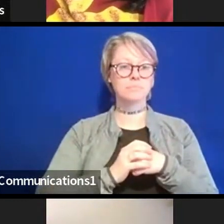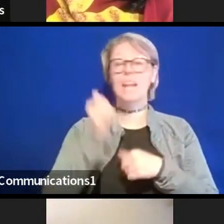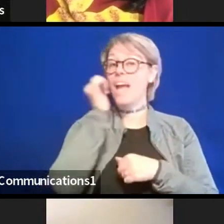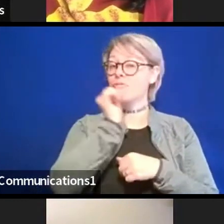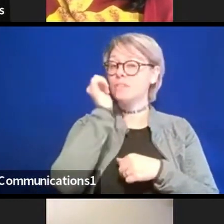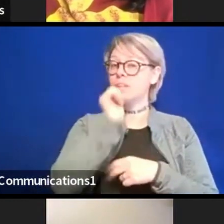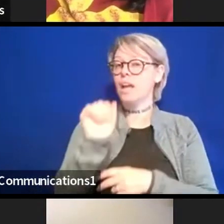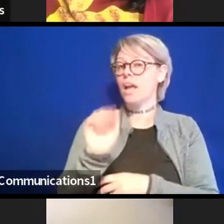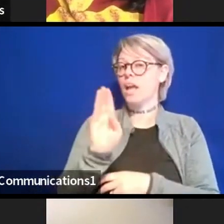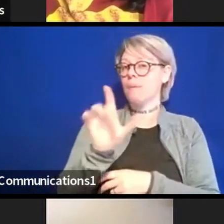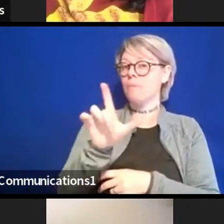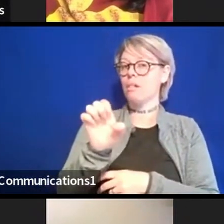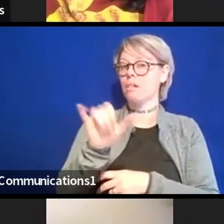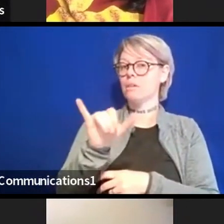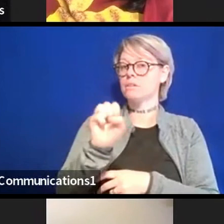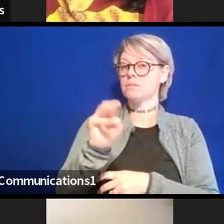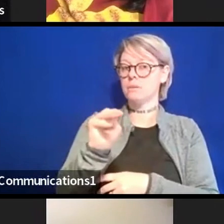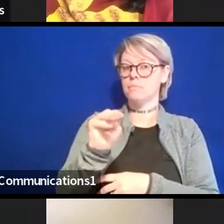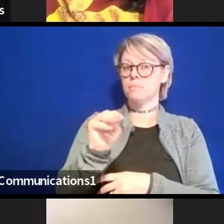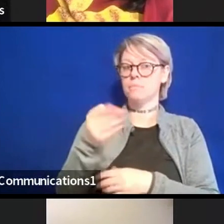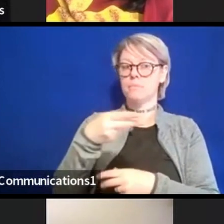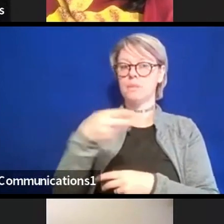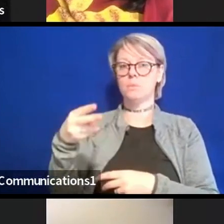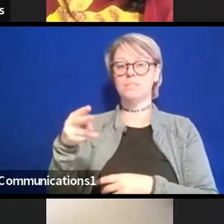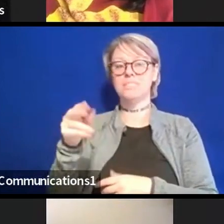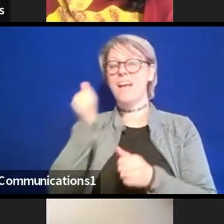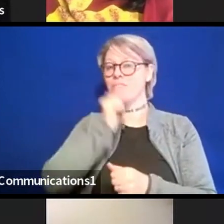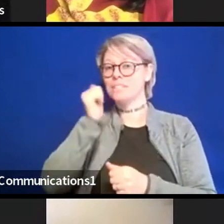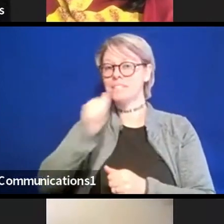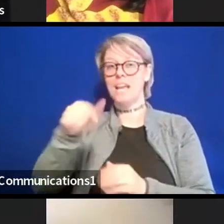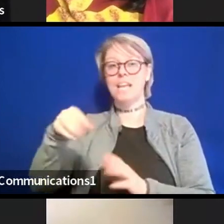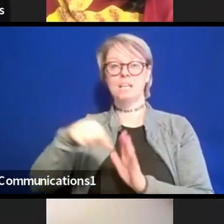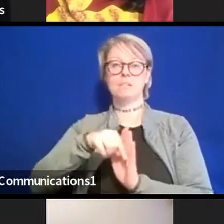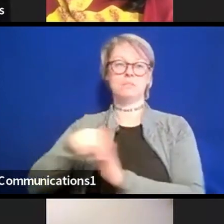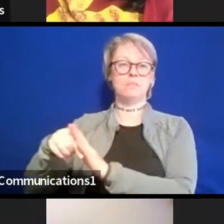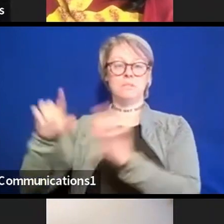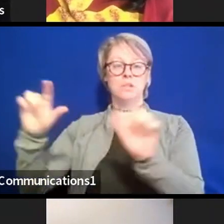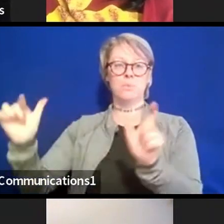ableism equals everyday dehumanization, and